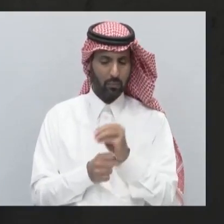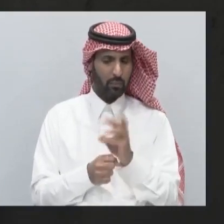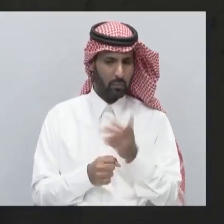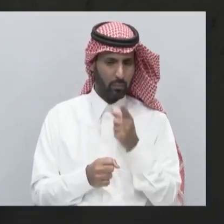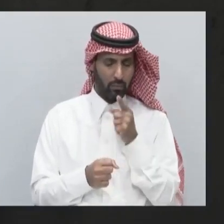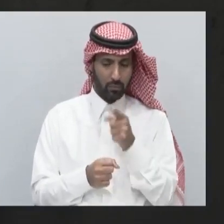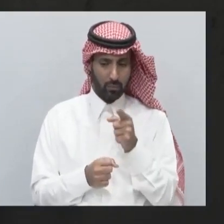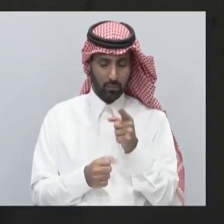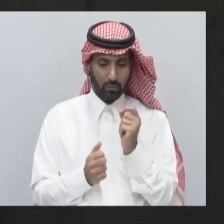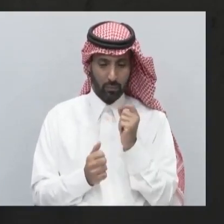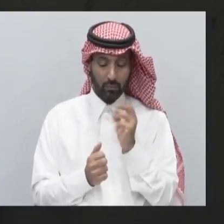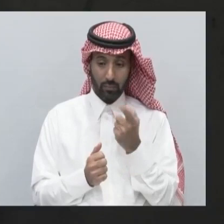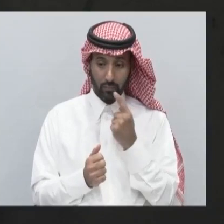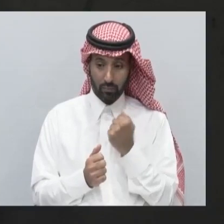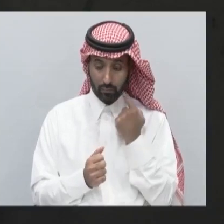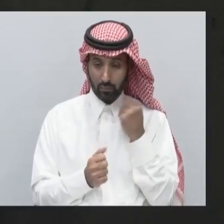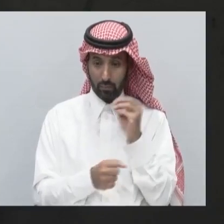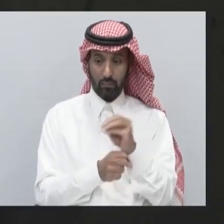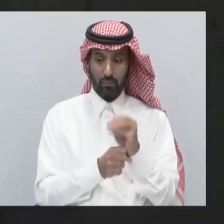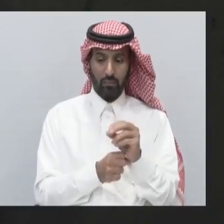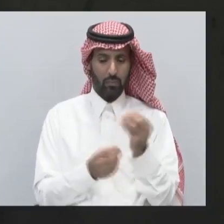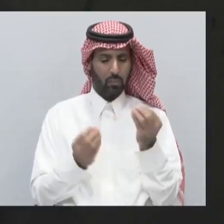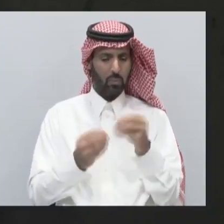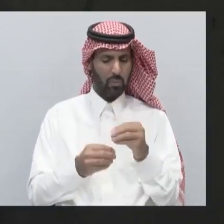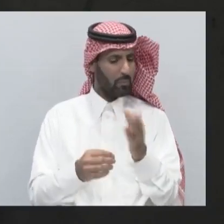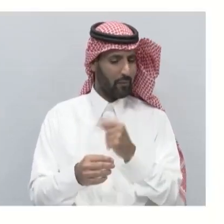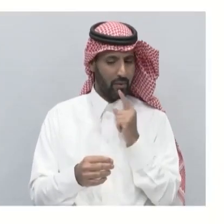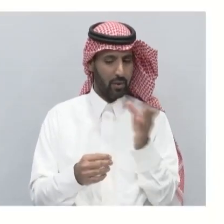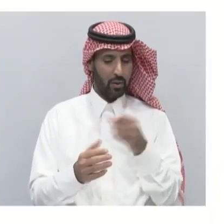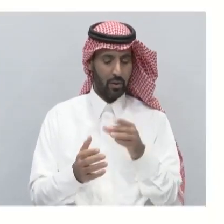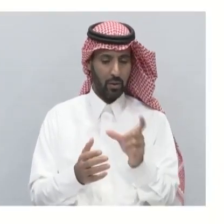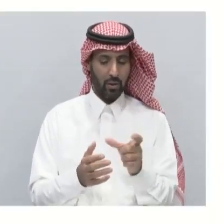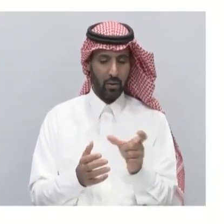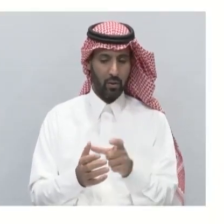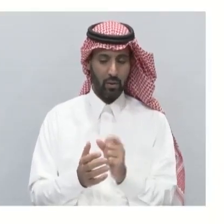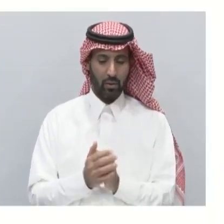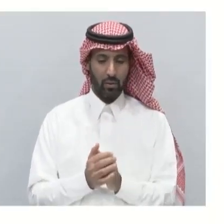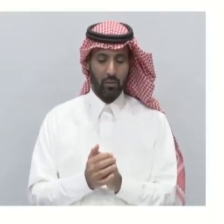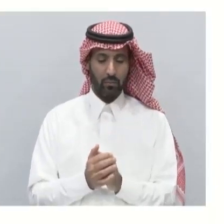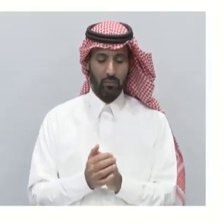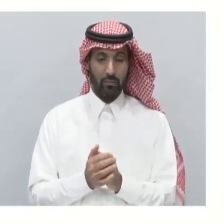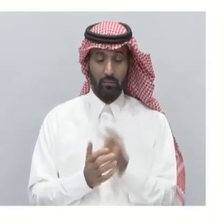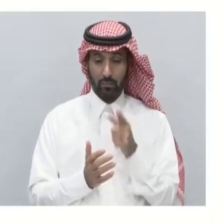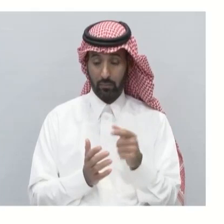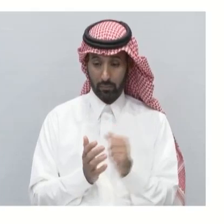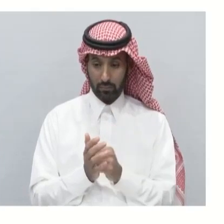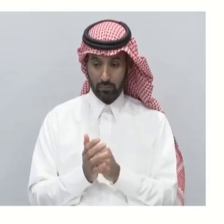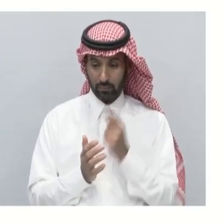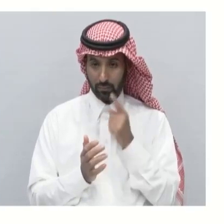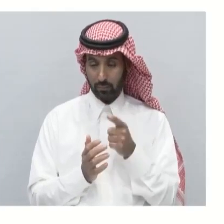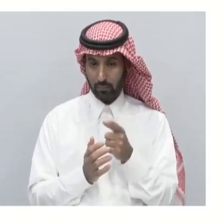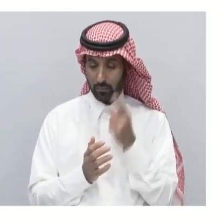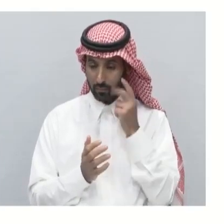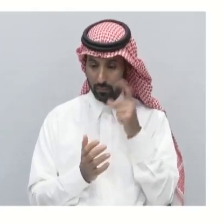you want to tell without any elaboration. Okay, for your homework, I want you